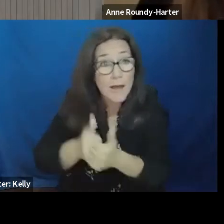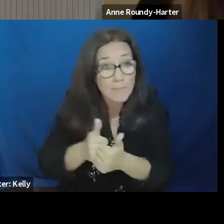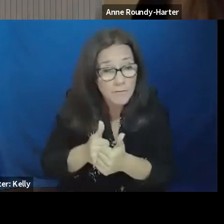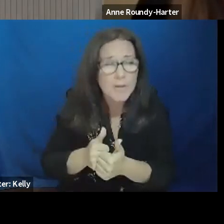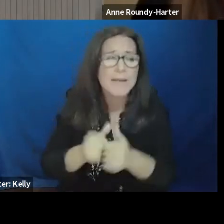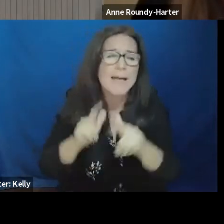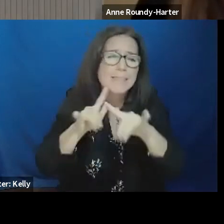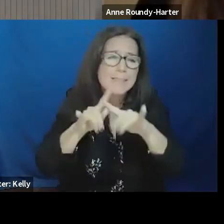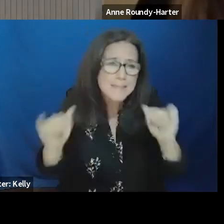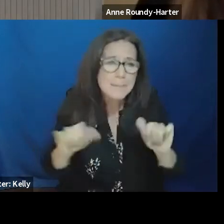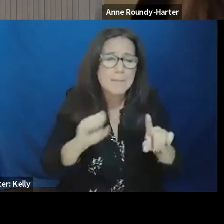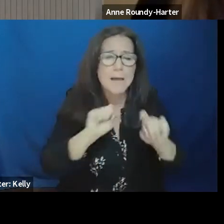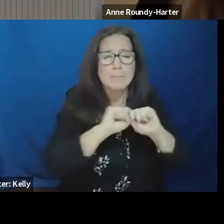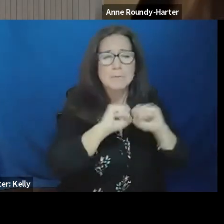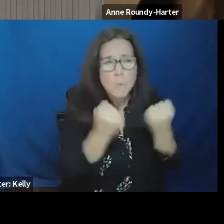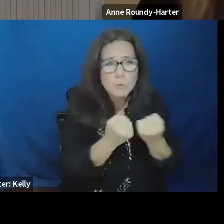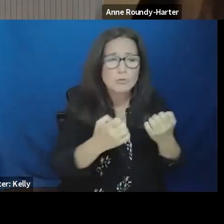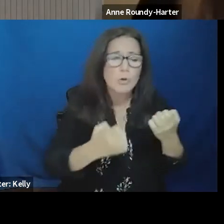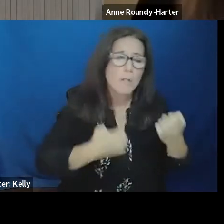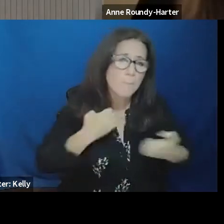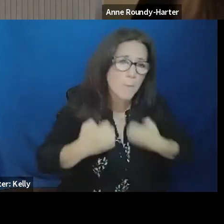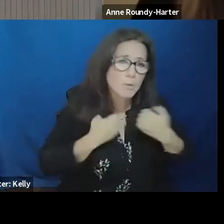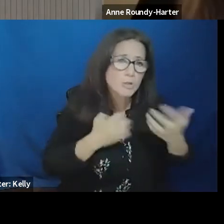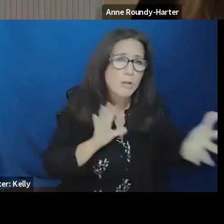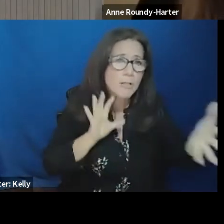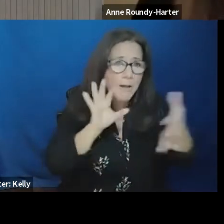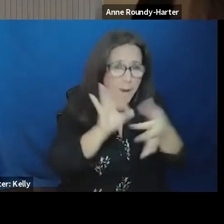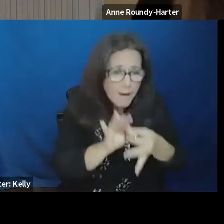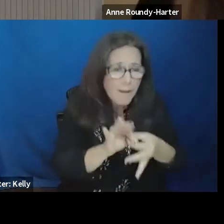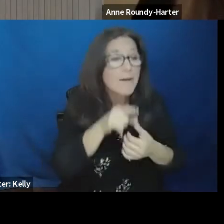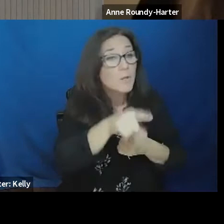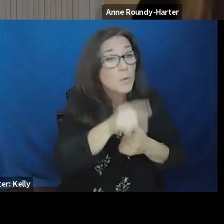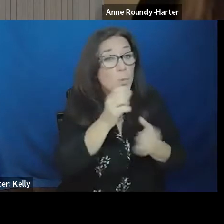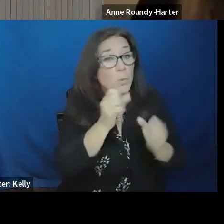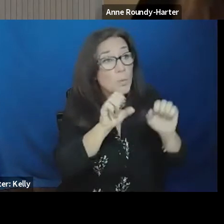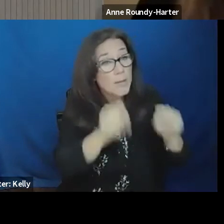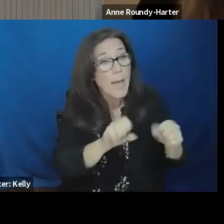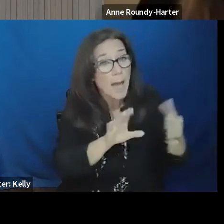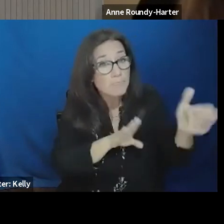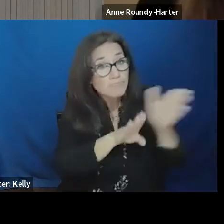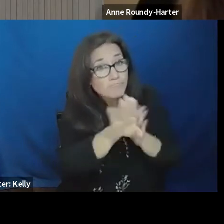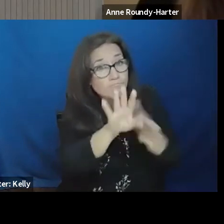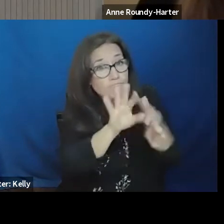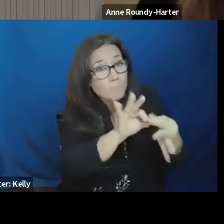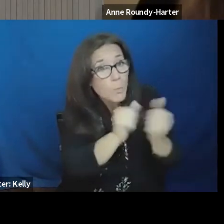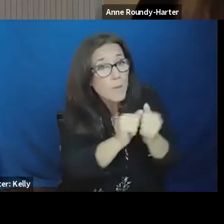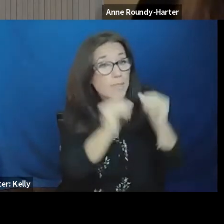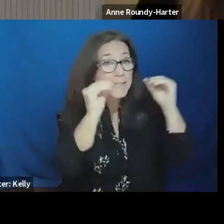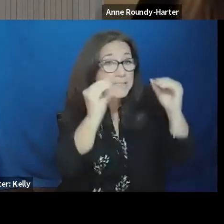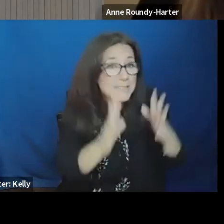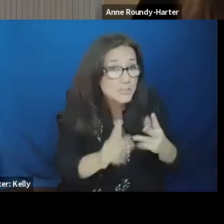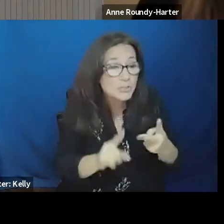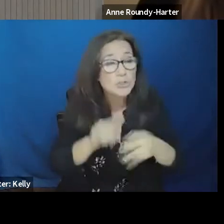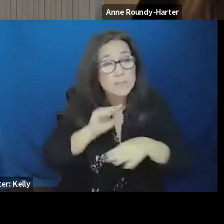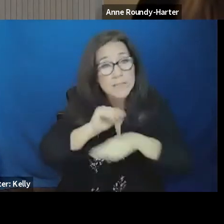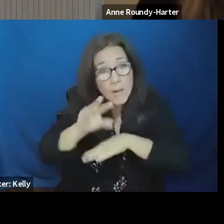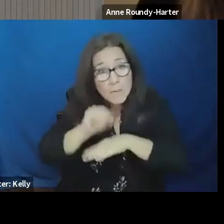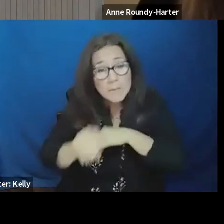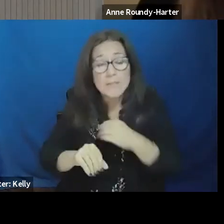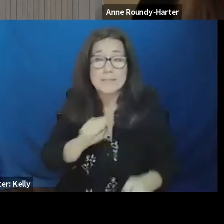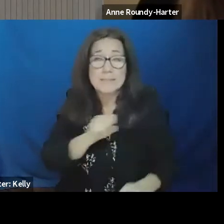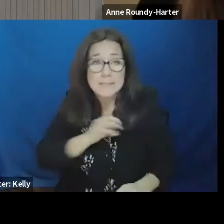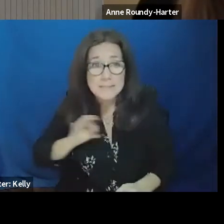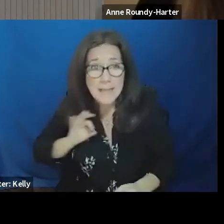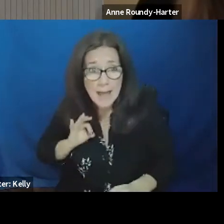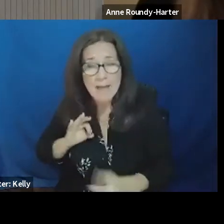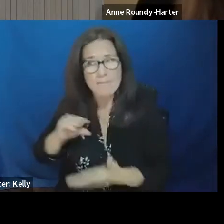great, wonderful experience for you to build some bridges with your teachers, with counselors, with school staff, and with each other as students going